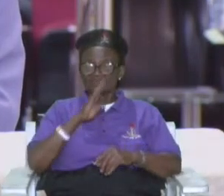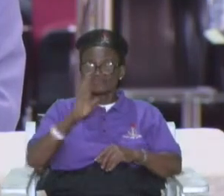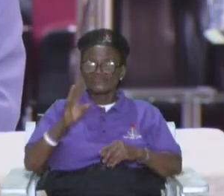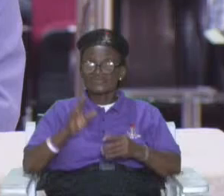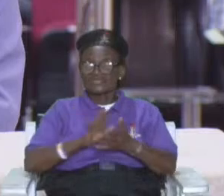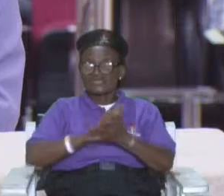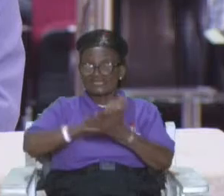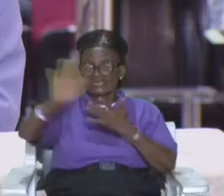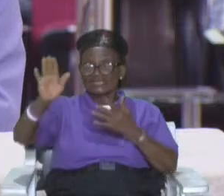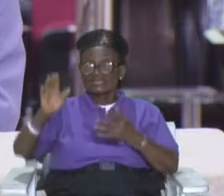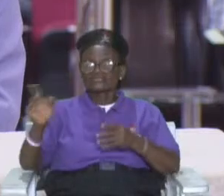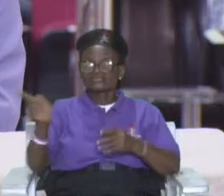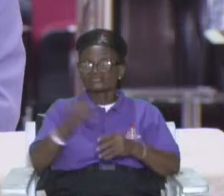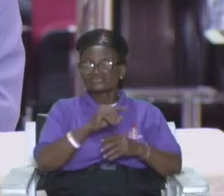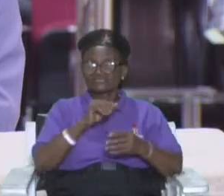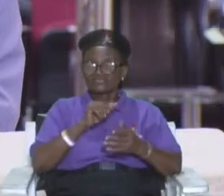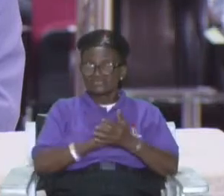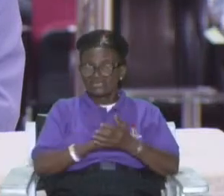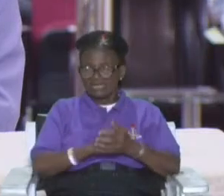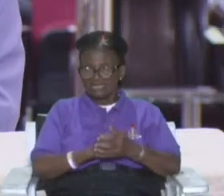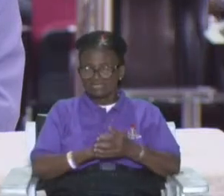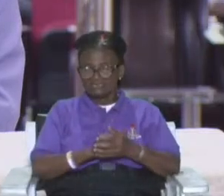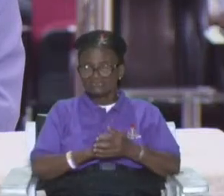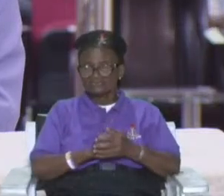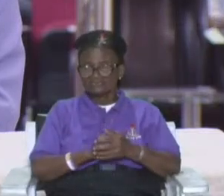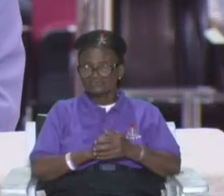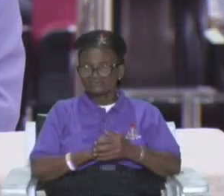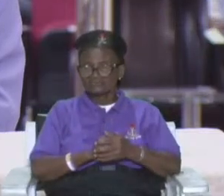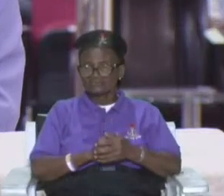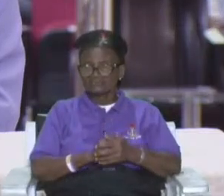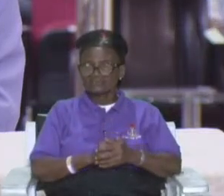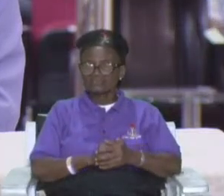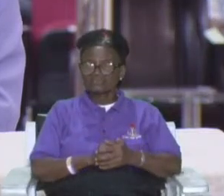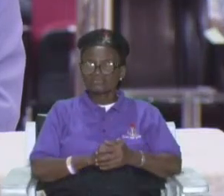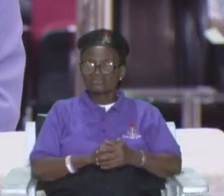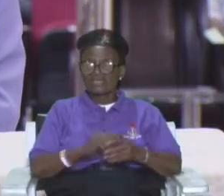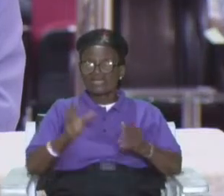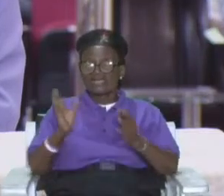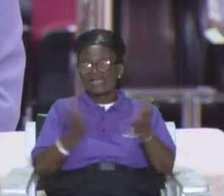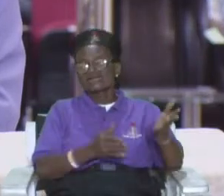that bear the vessel of God.